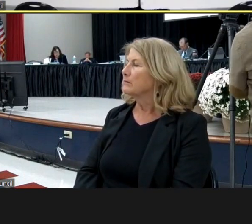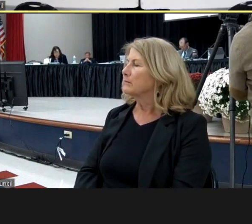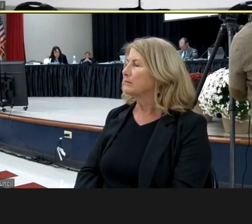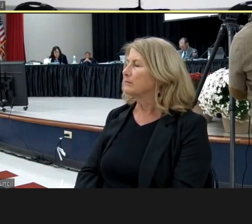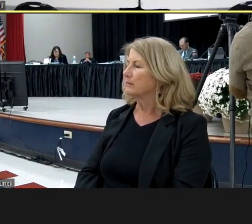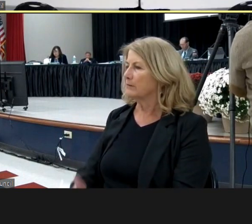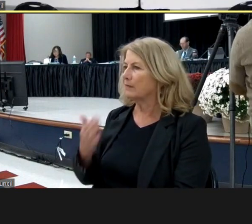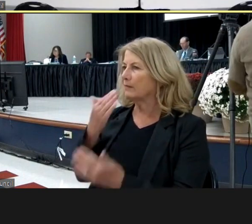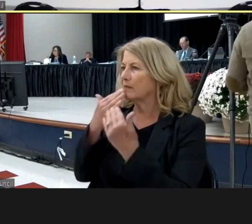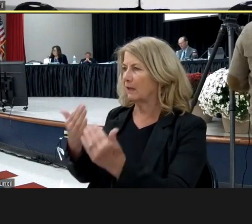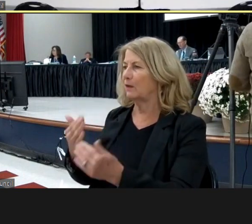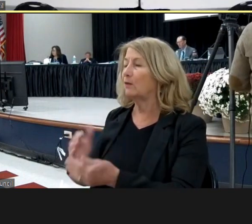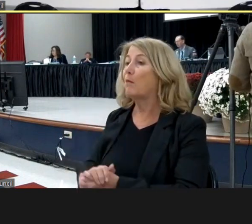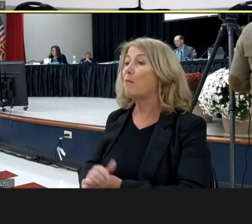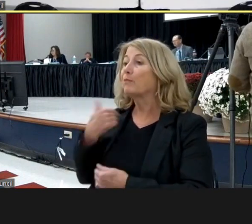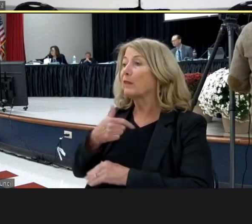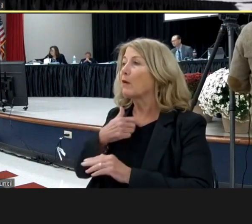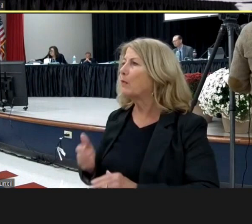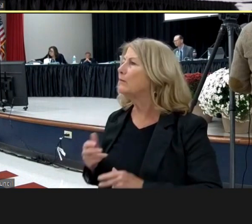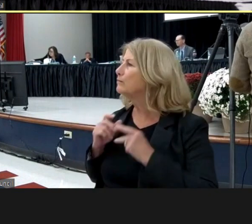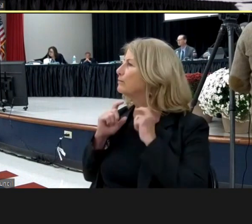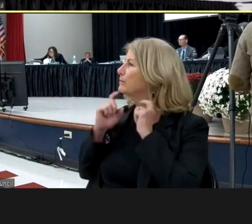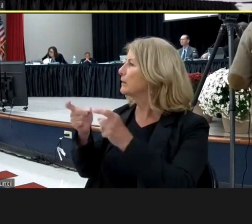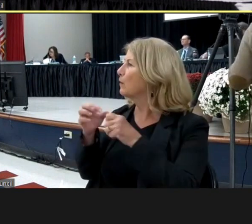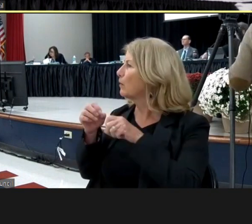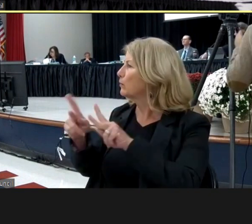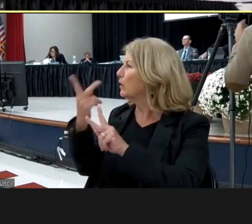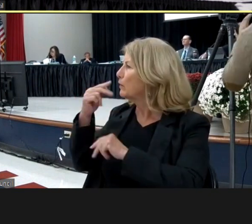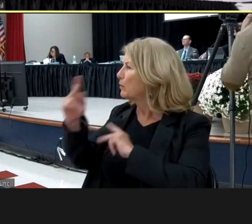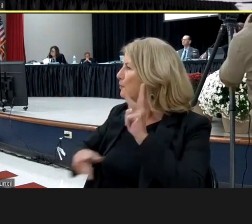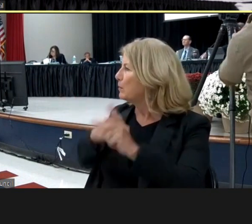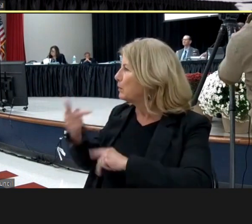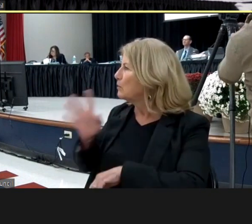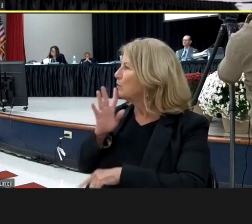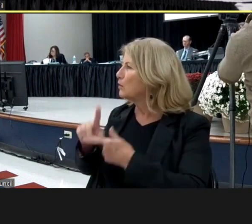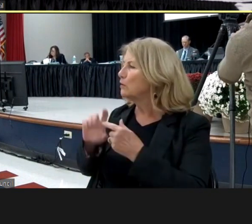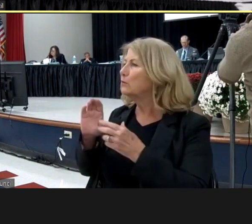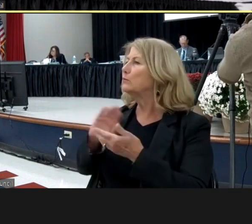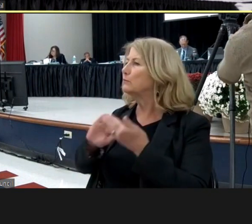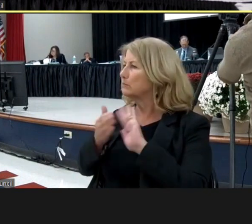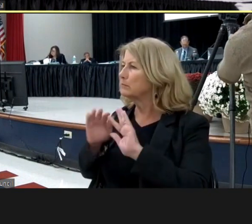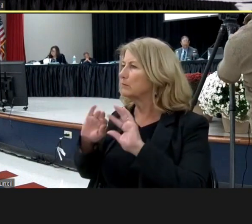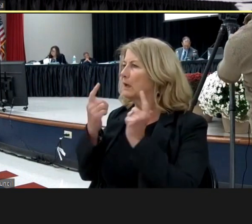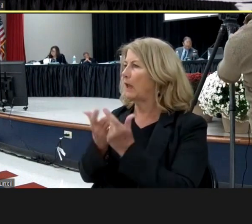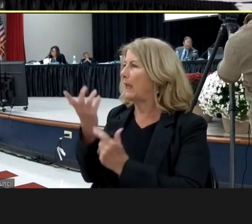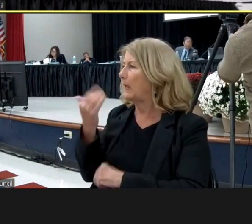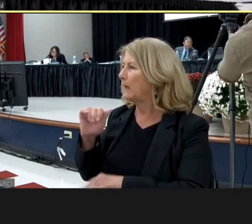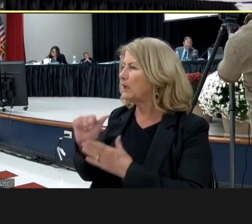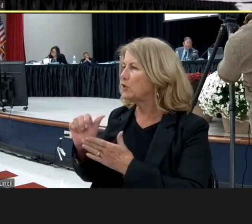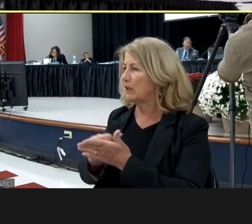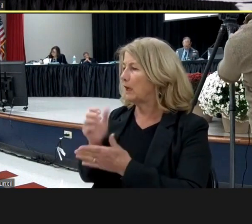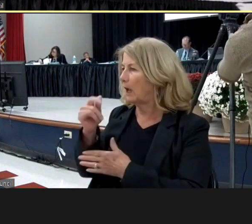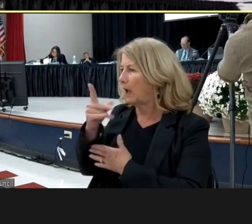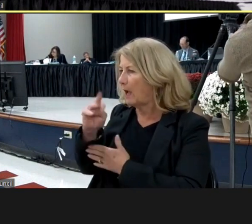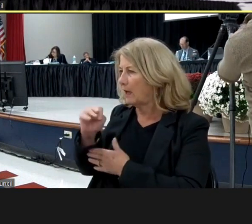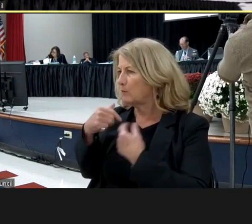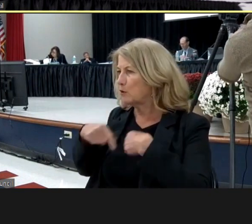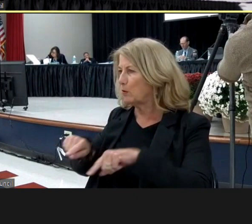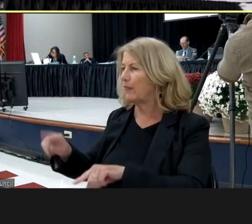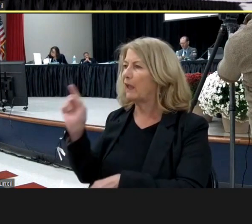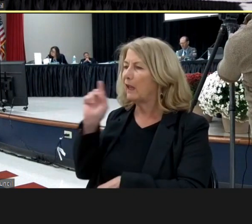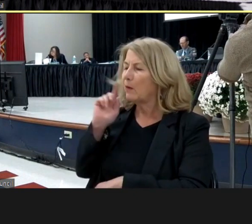Thank you. We provide an opportunity for the public to address the City Council on any agenda item or during the hearing of visitors portion of the